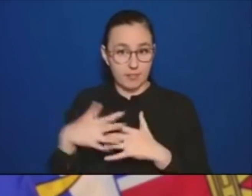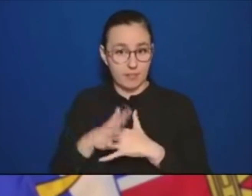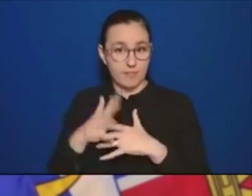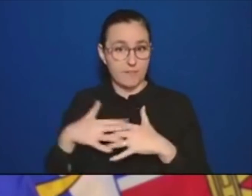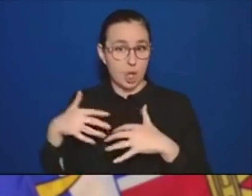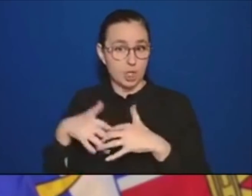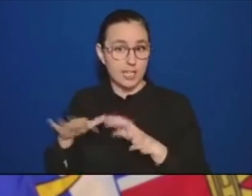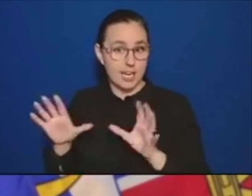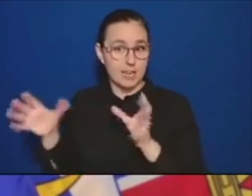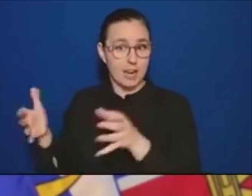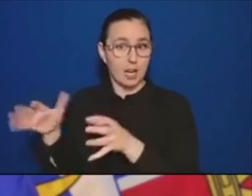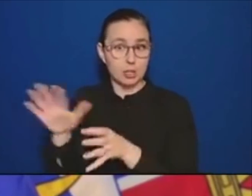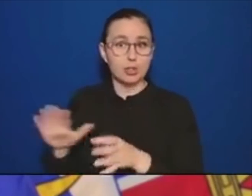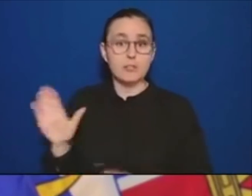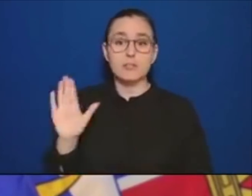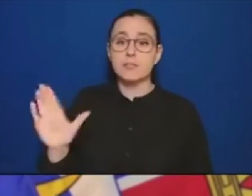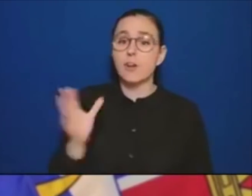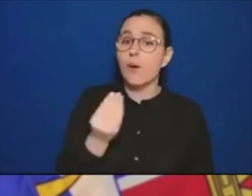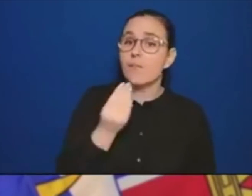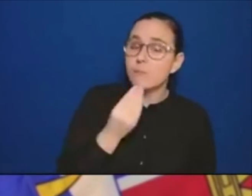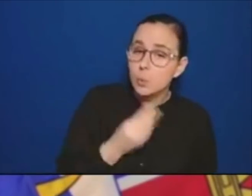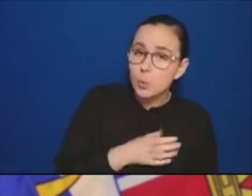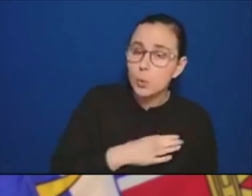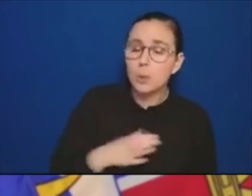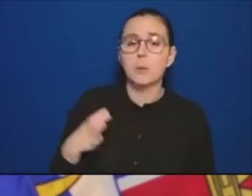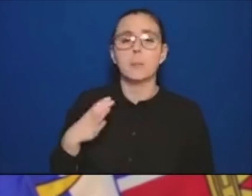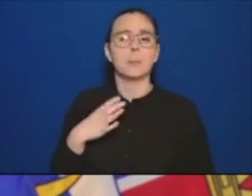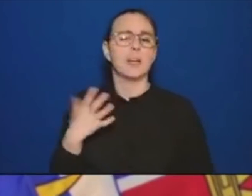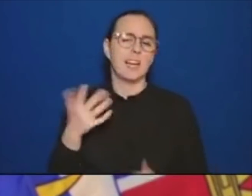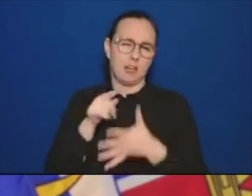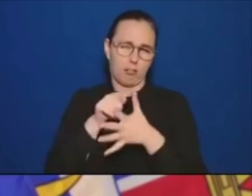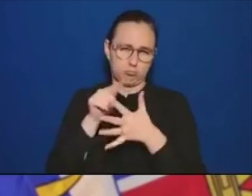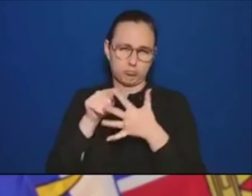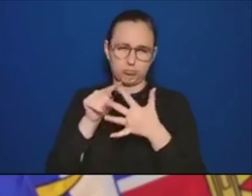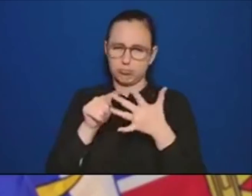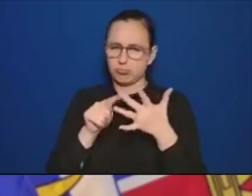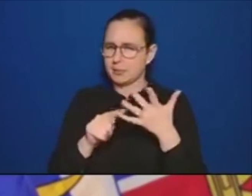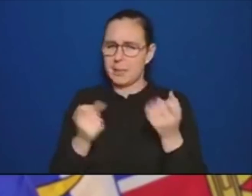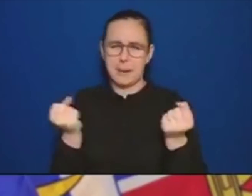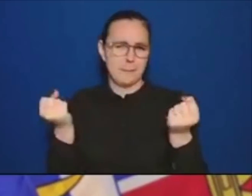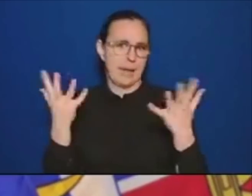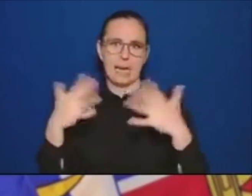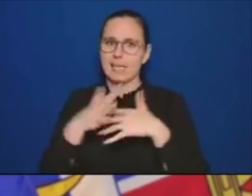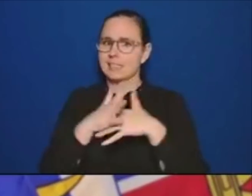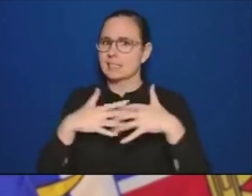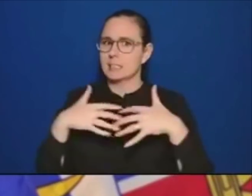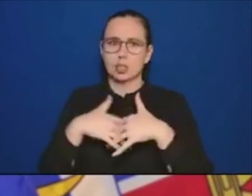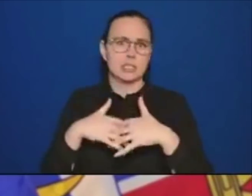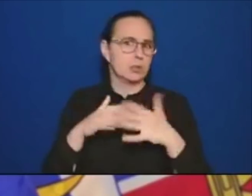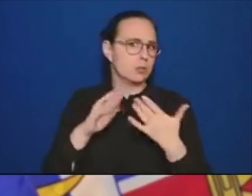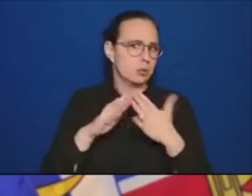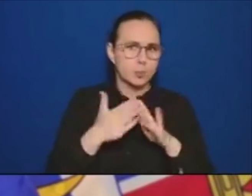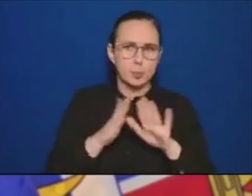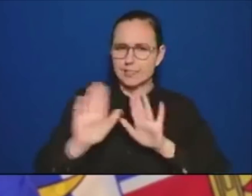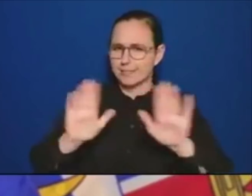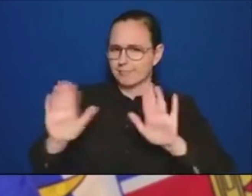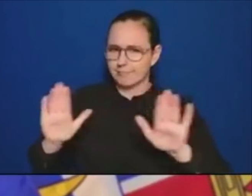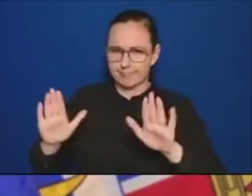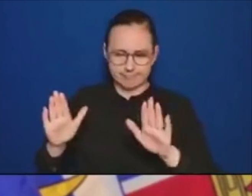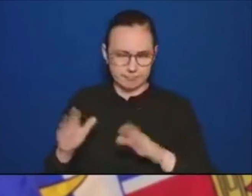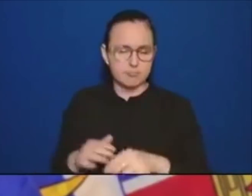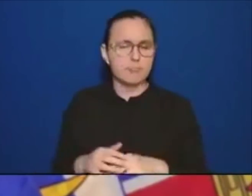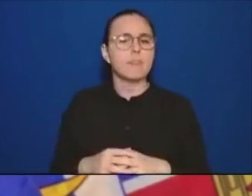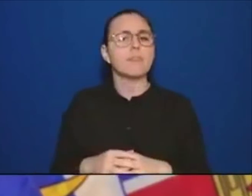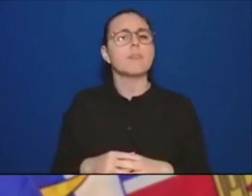First Nation, Lac-Skiltsap Village Government, Kanakabar First Nation, Coldwater Indian Band, Lower Nicola First Nation,